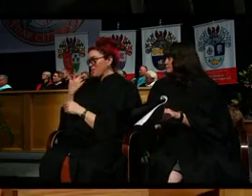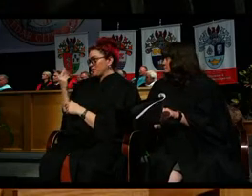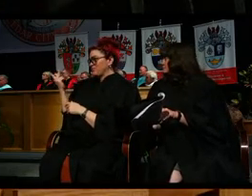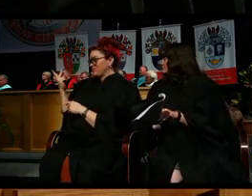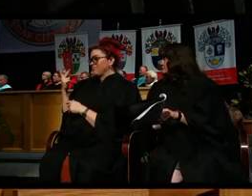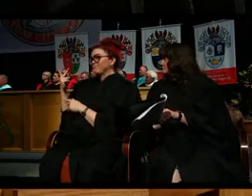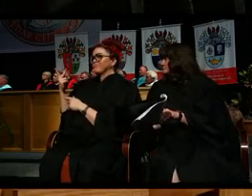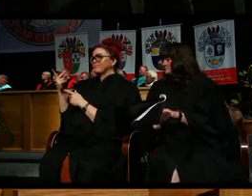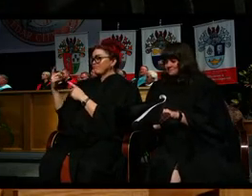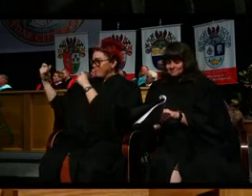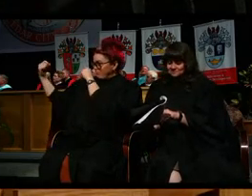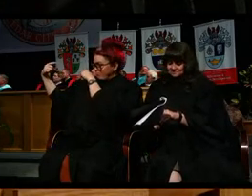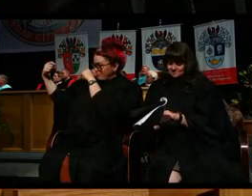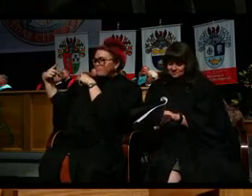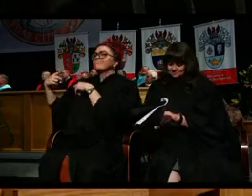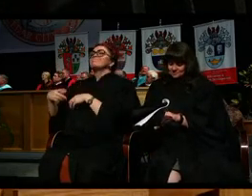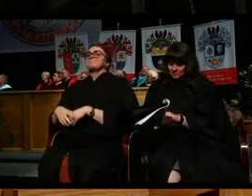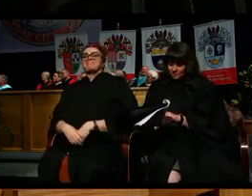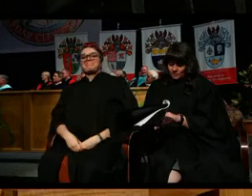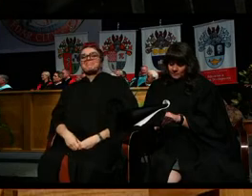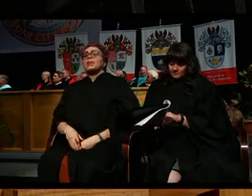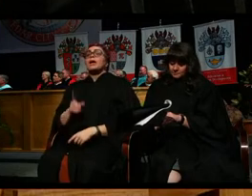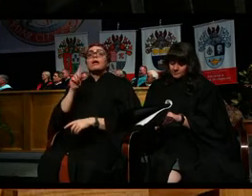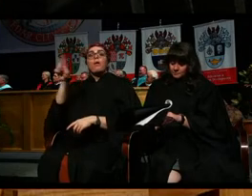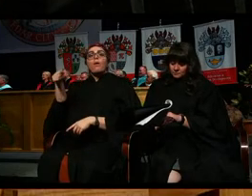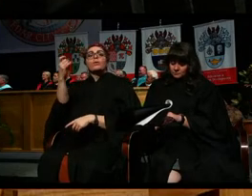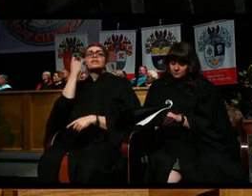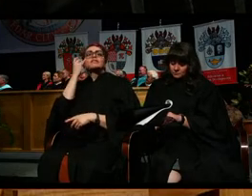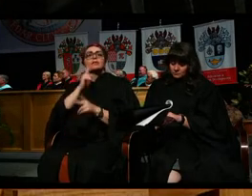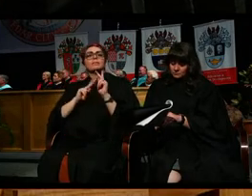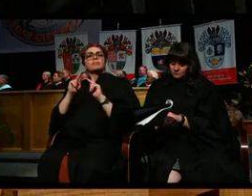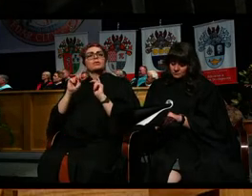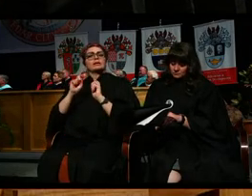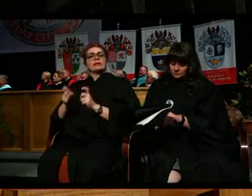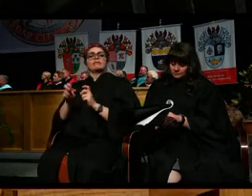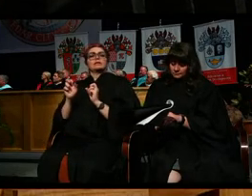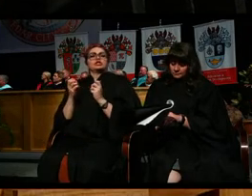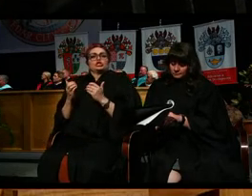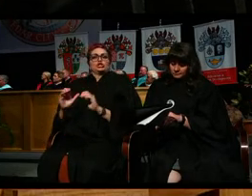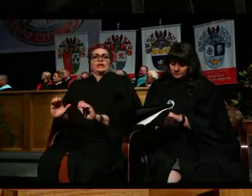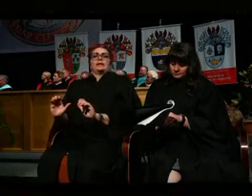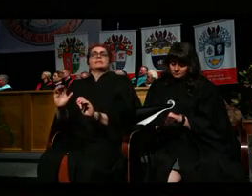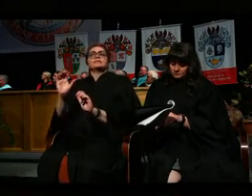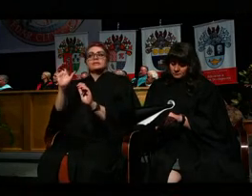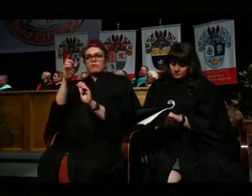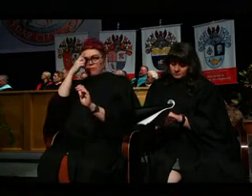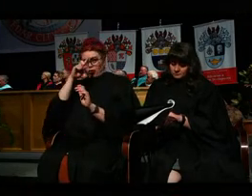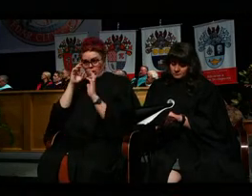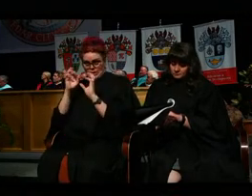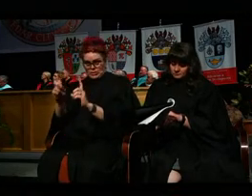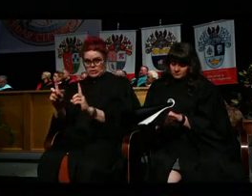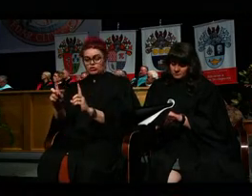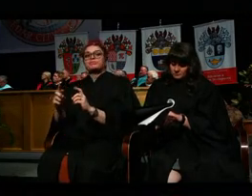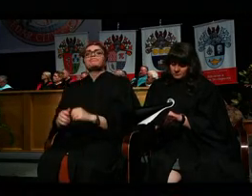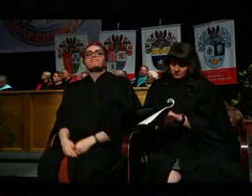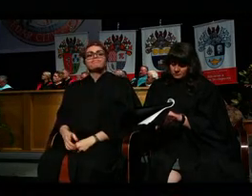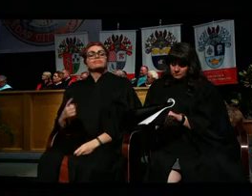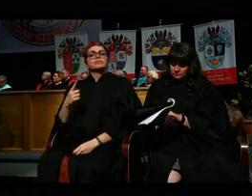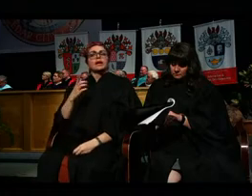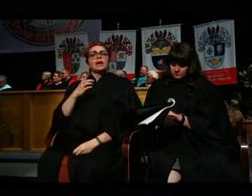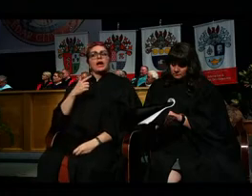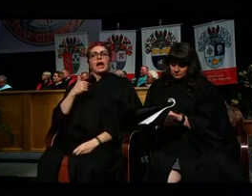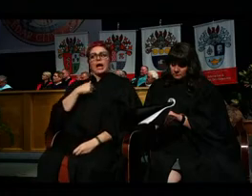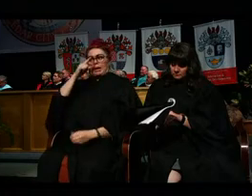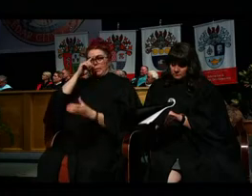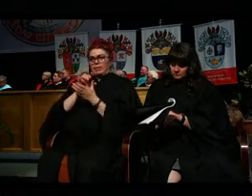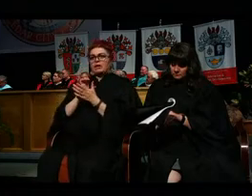all thinking. But that's only if people are afforded the opportunity of an education. I believe we have an obligation to